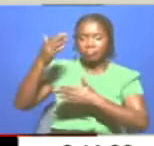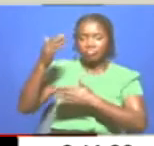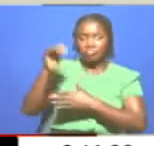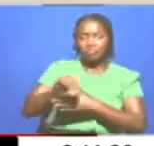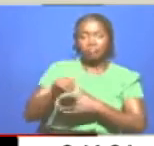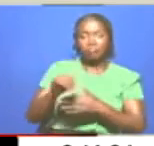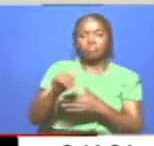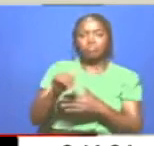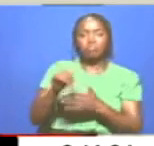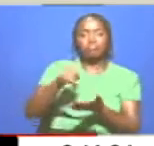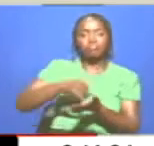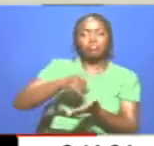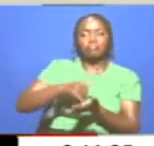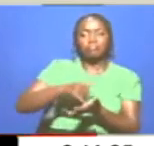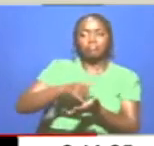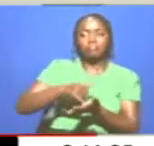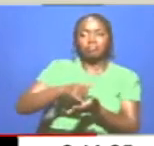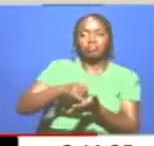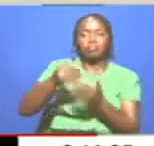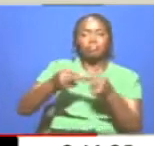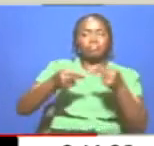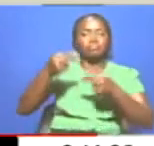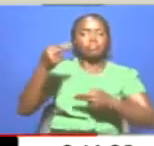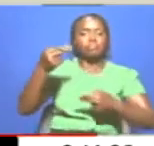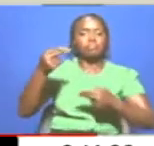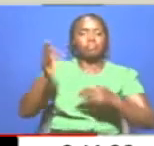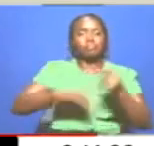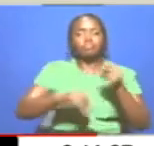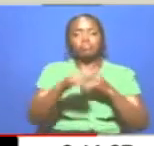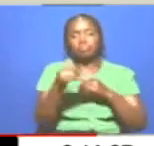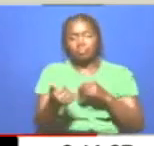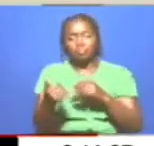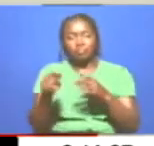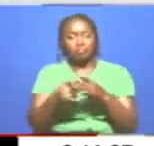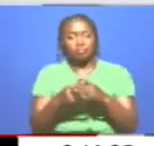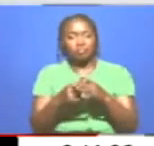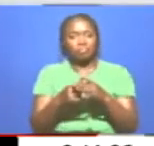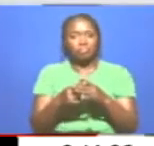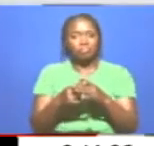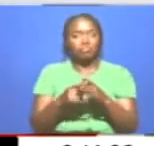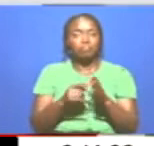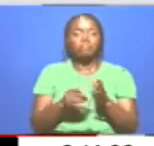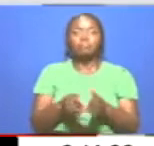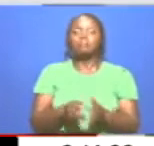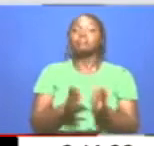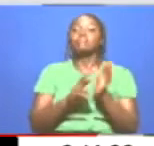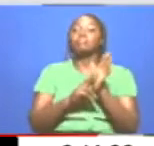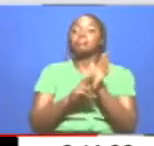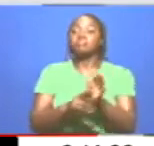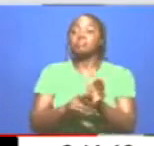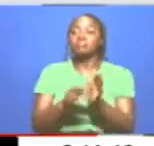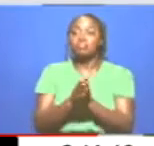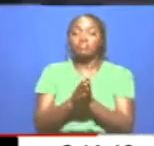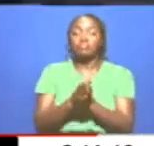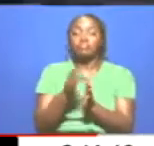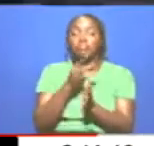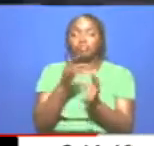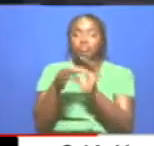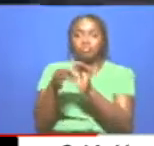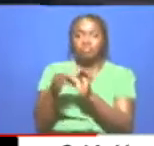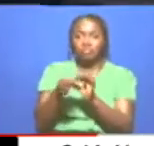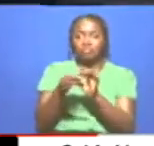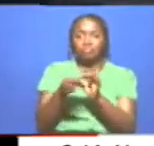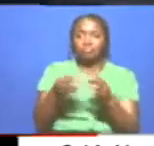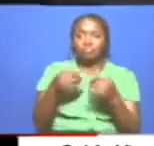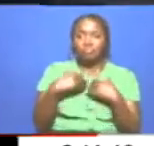to be involved a step higher than the others and begin to set the paces. Dr. Mochache noted that the collaboration has had